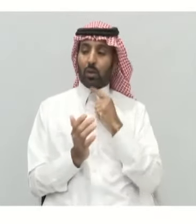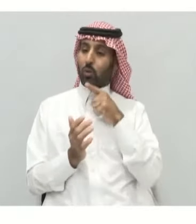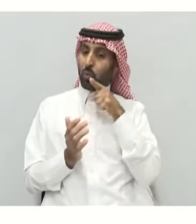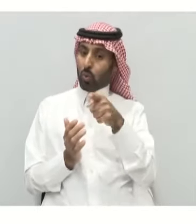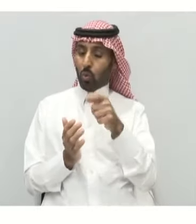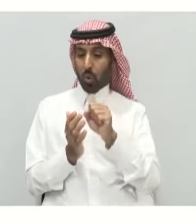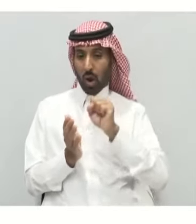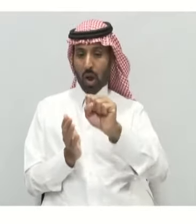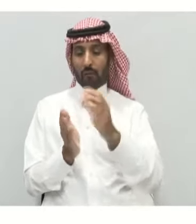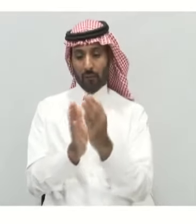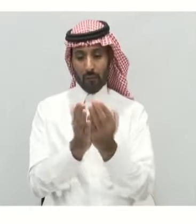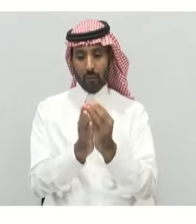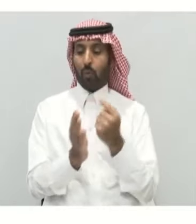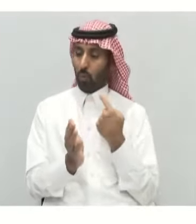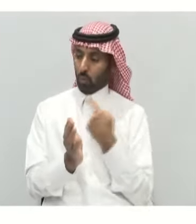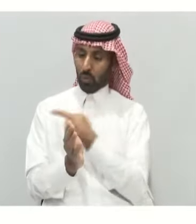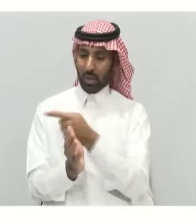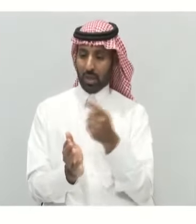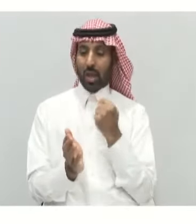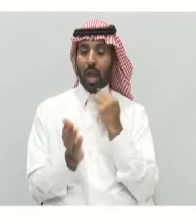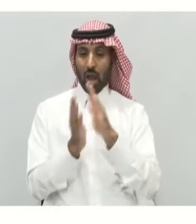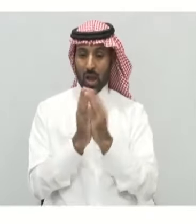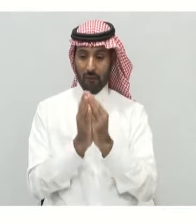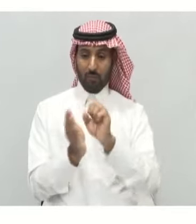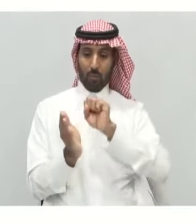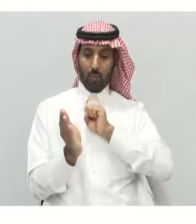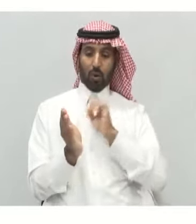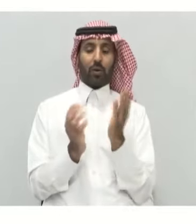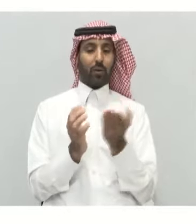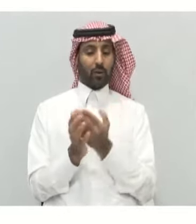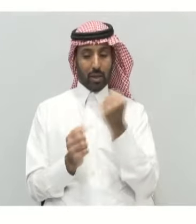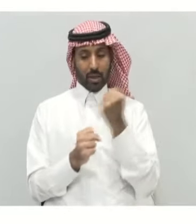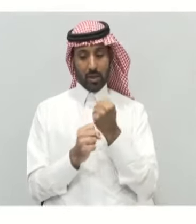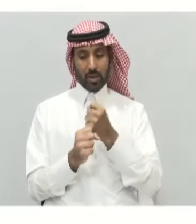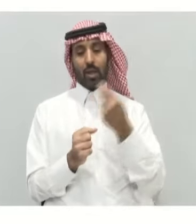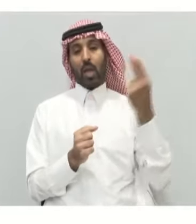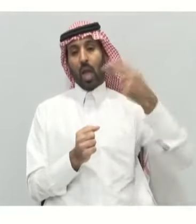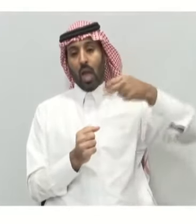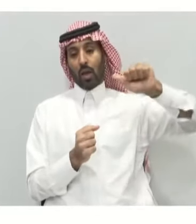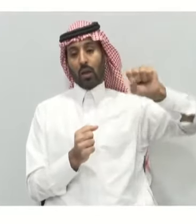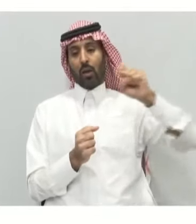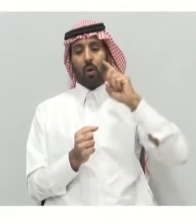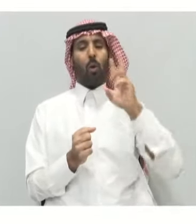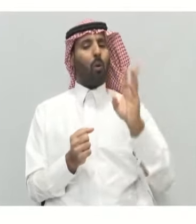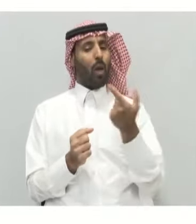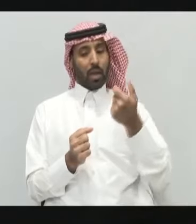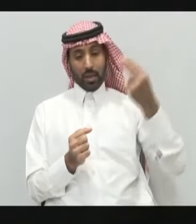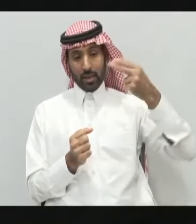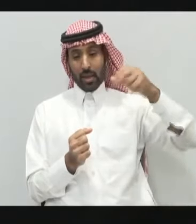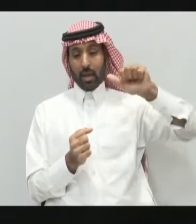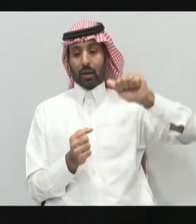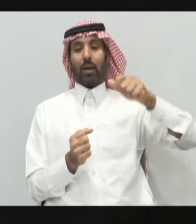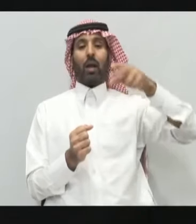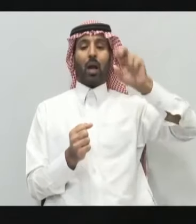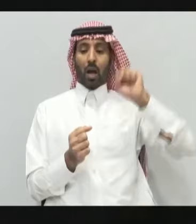have a book. We have a book. Or also the verb has with he and she. He has a